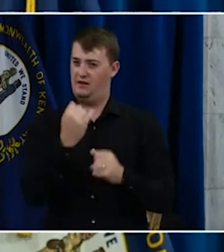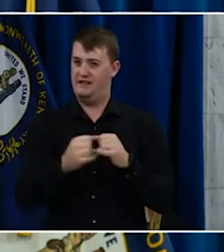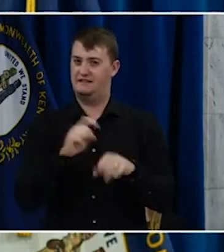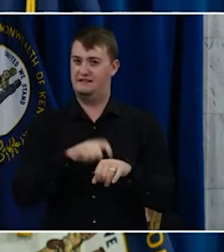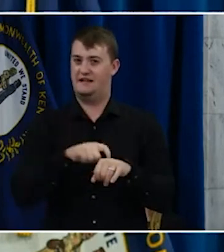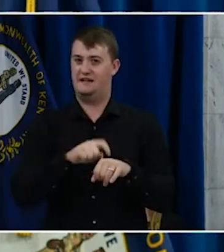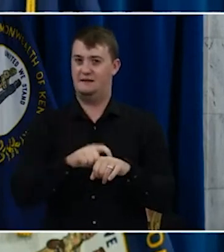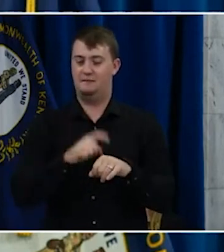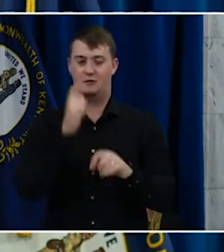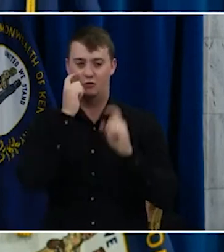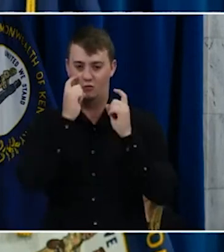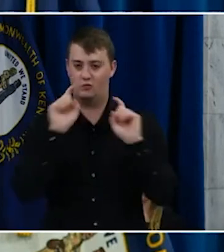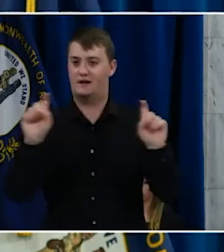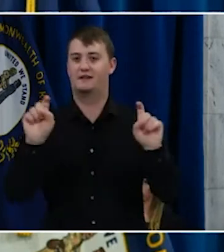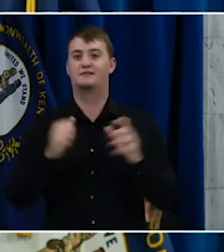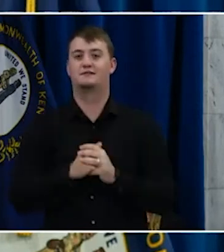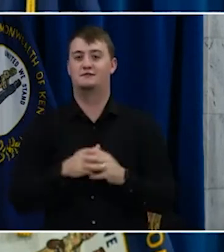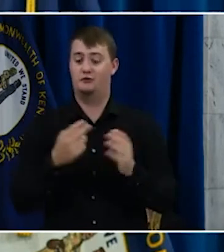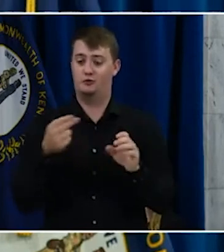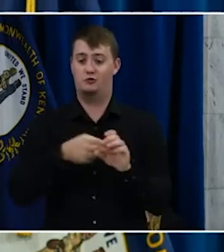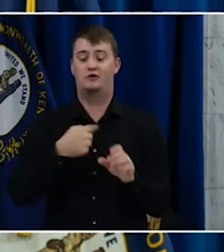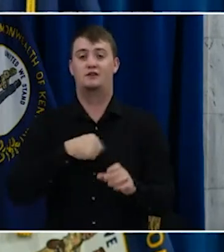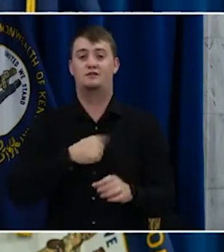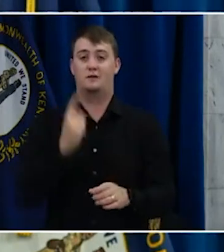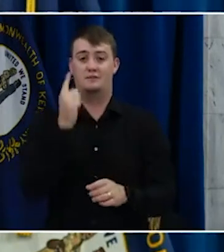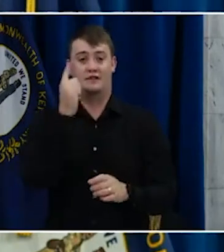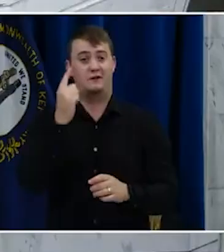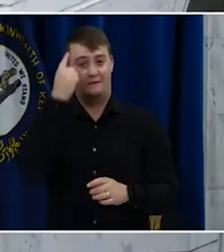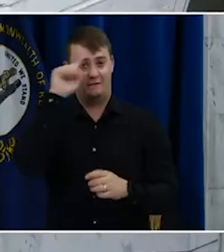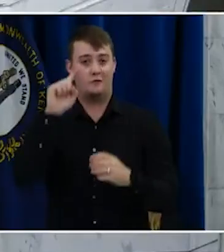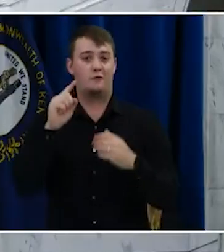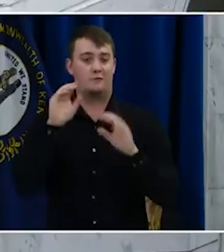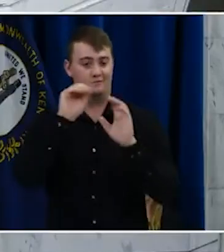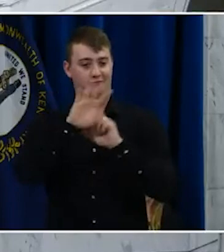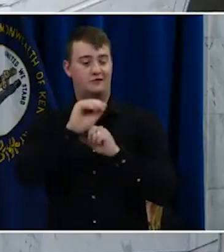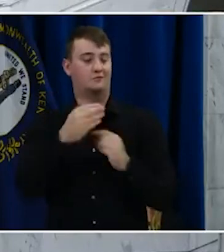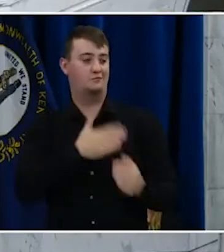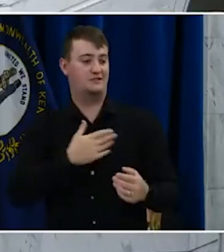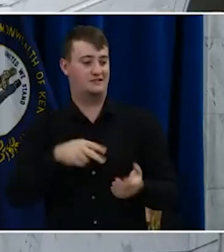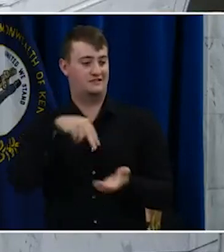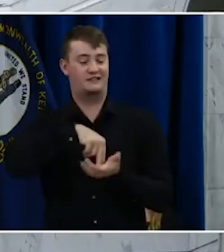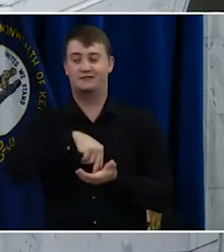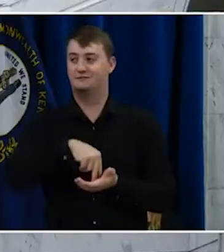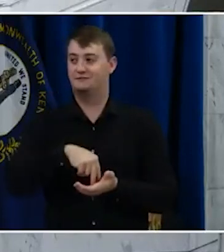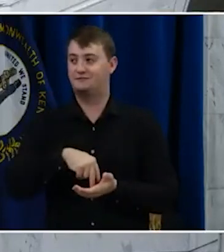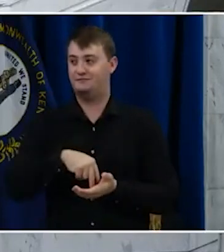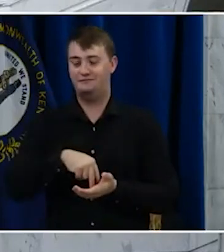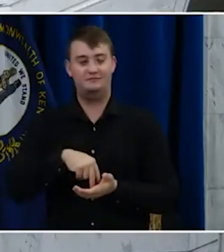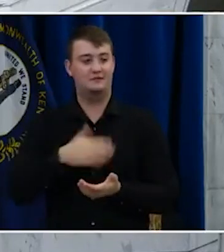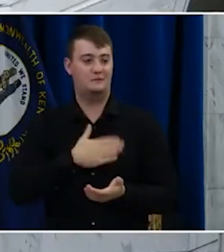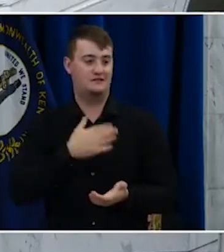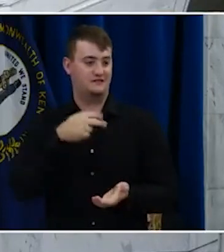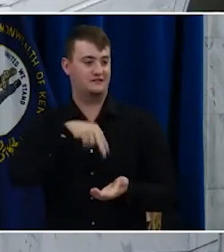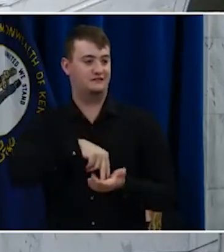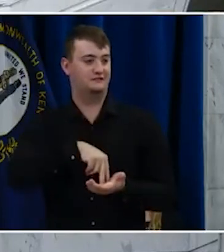be recognized and join us upstairs for the group photo. Let's give them another round of applause. Please stand. Please stand.